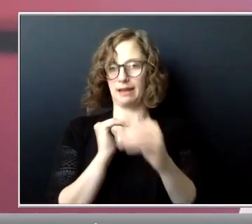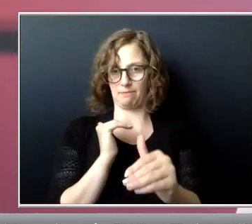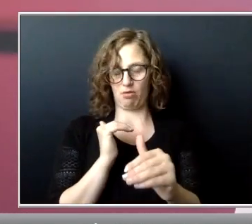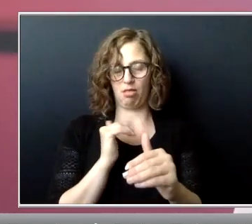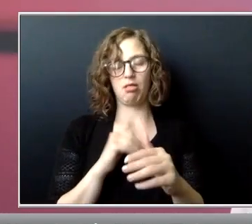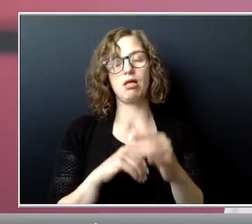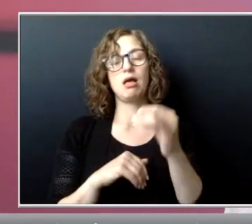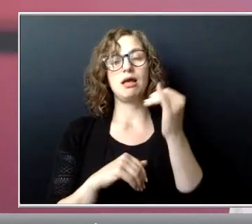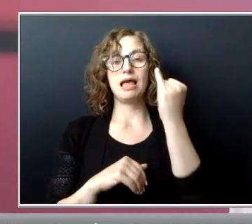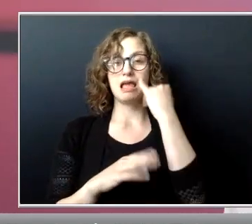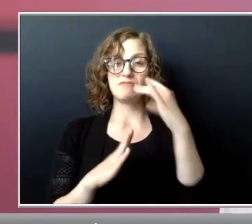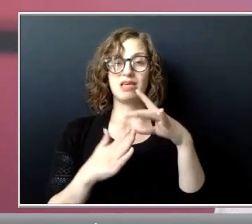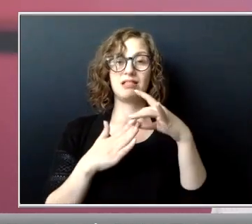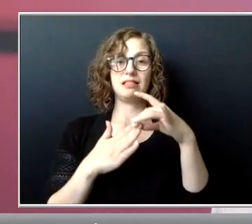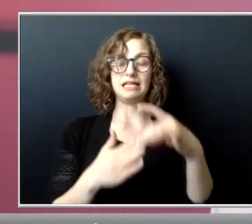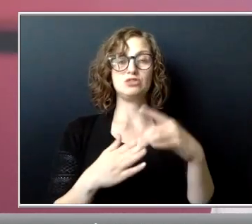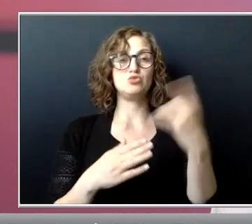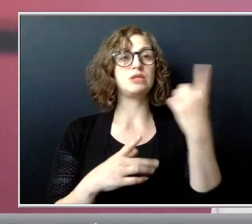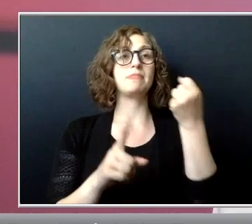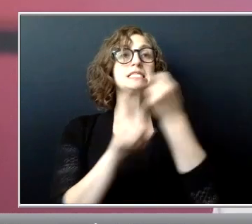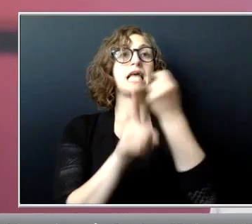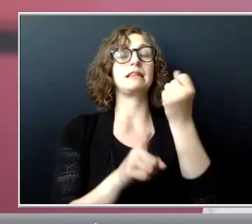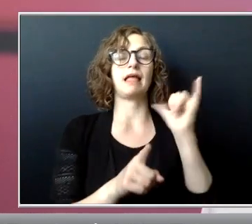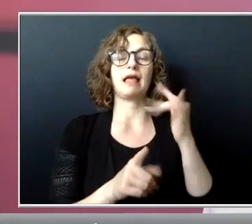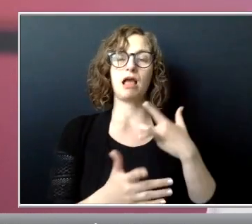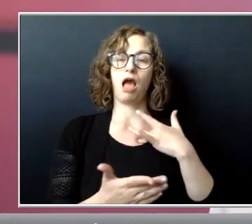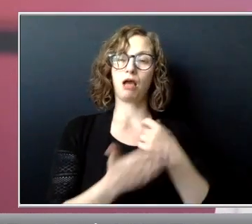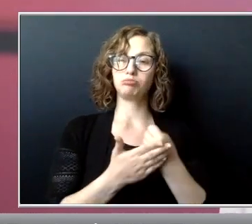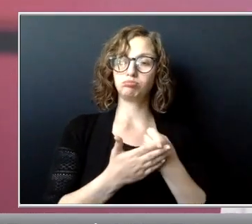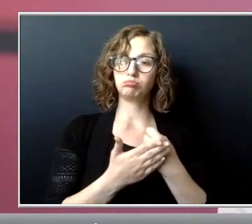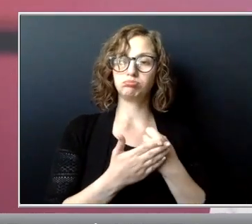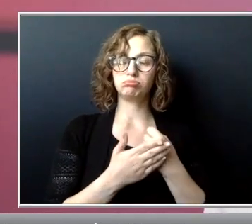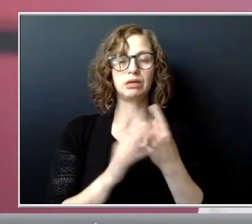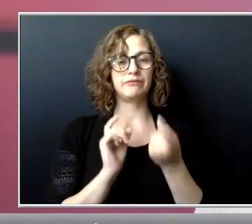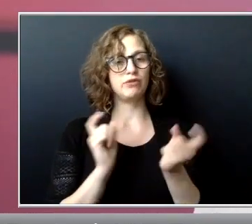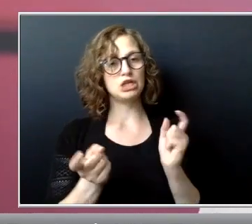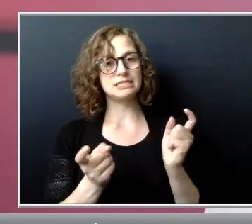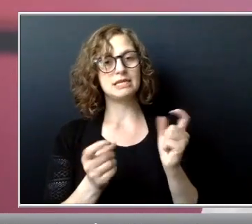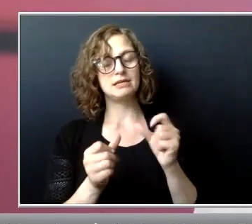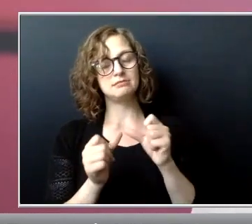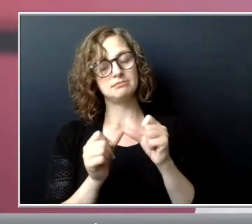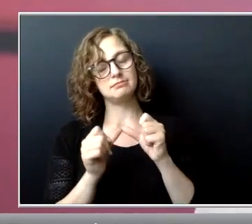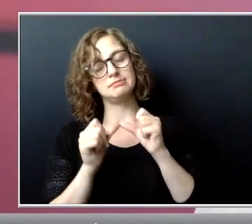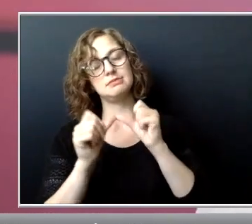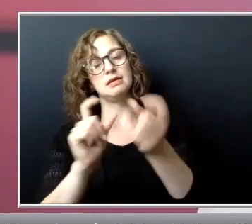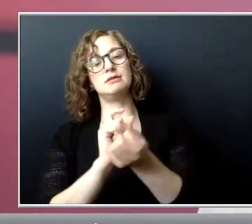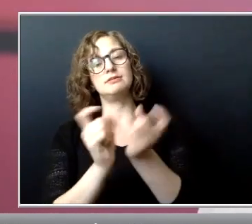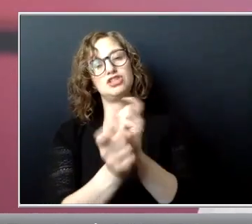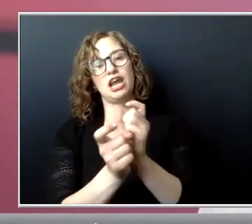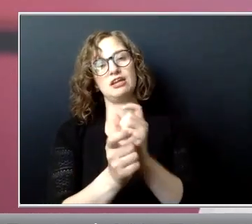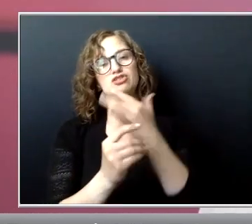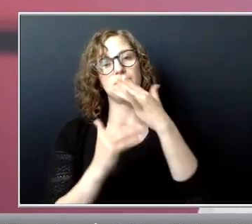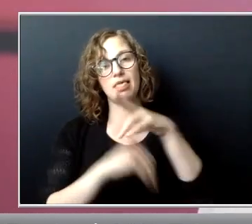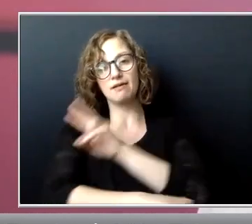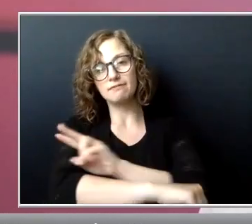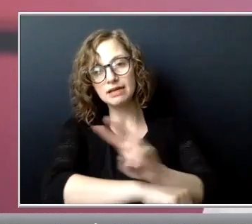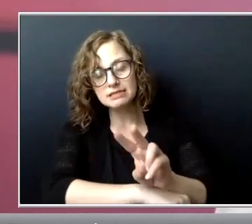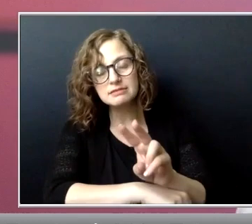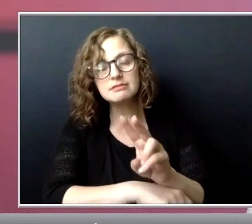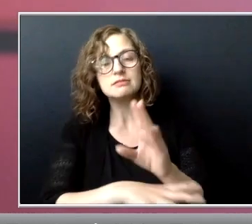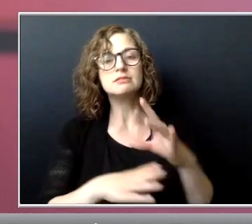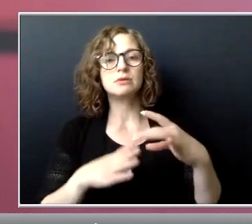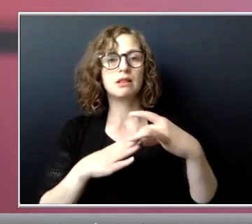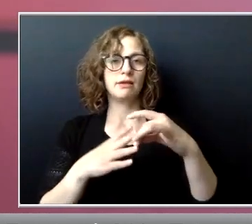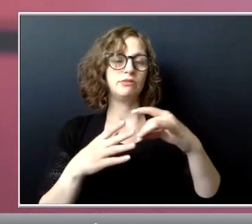a heart attack, versus chronic changes in blood vessels that leads to chronic ineffective blood supply to your heart, which